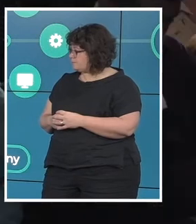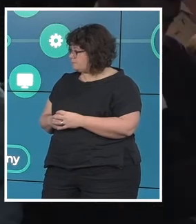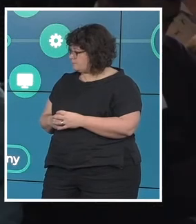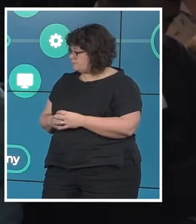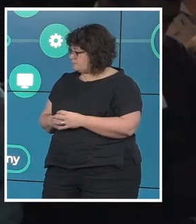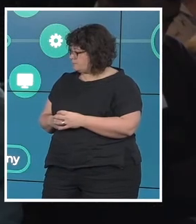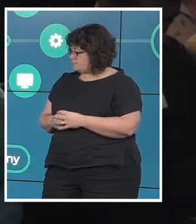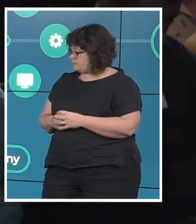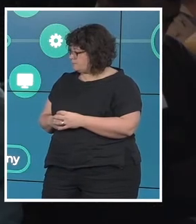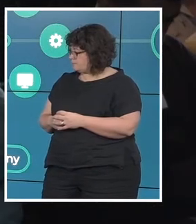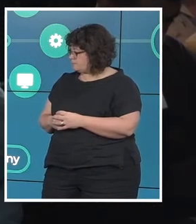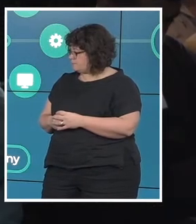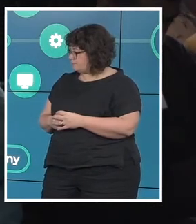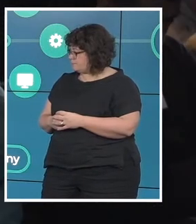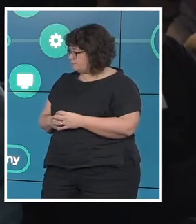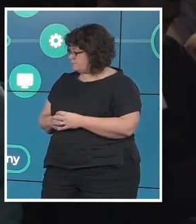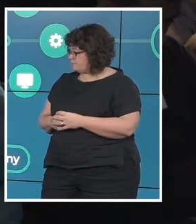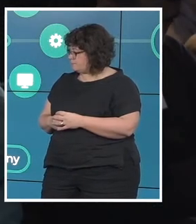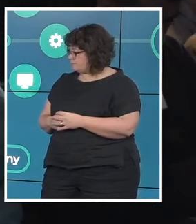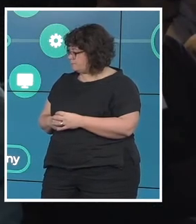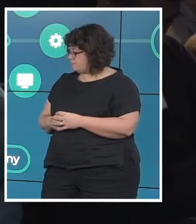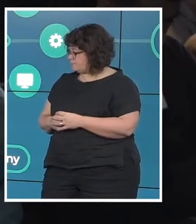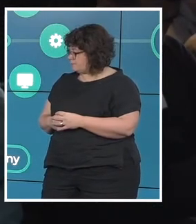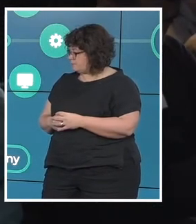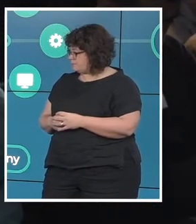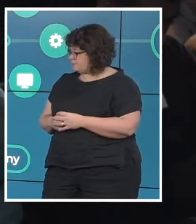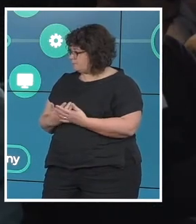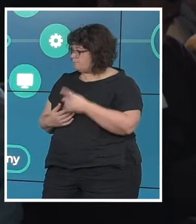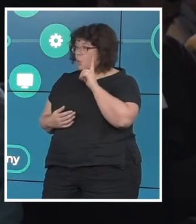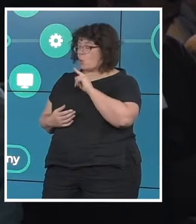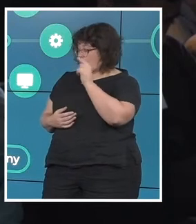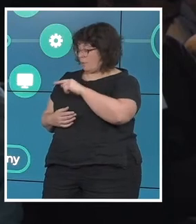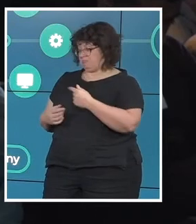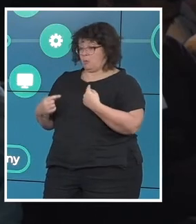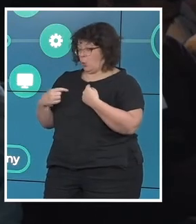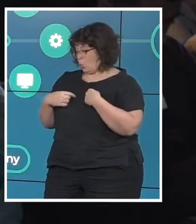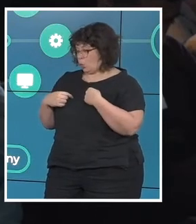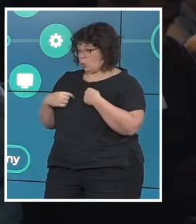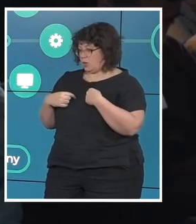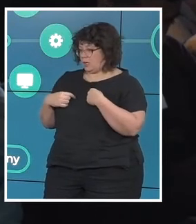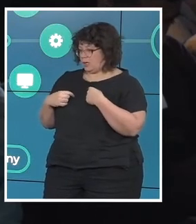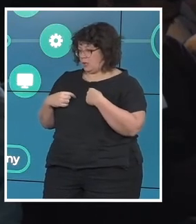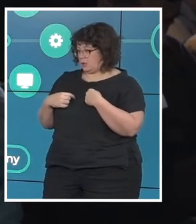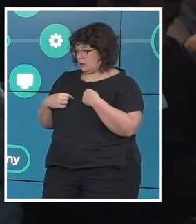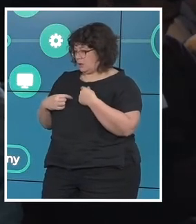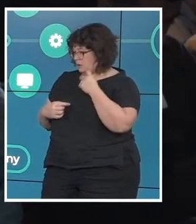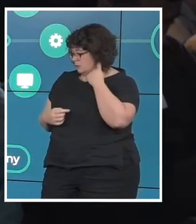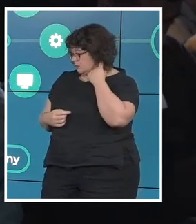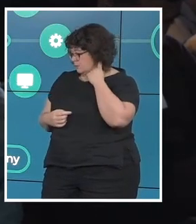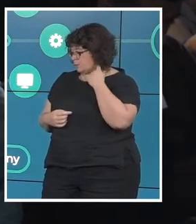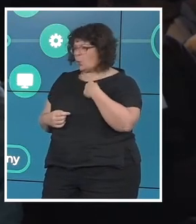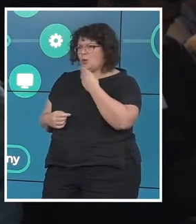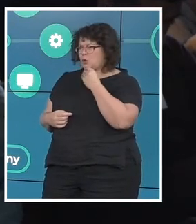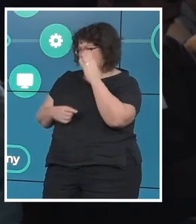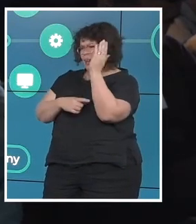using Panopto. And it was very interesting. We actually had an accessibility forum at the Panopto conference last week. There's a lot of questions